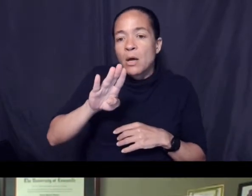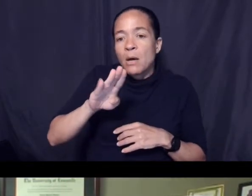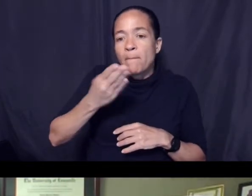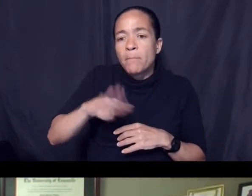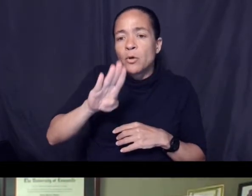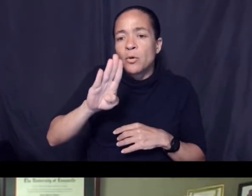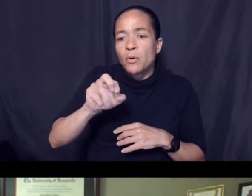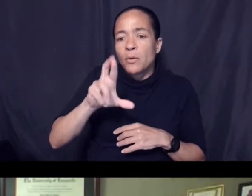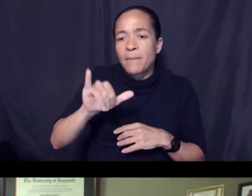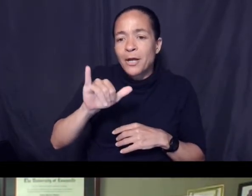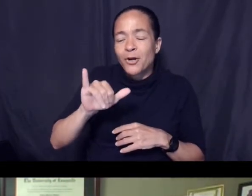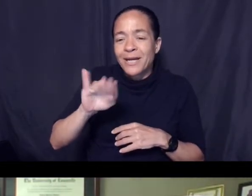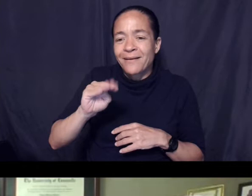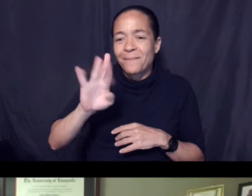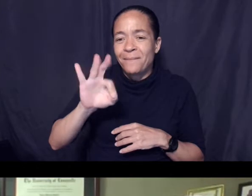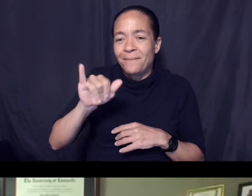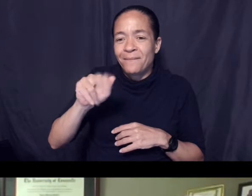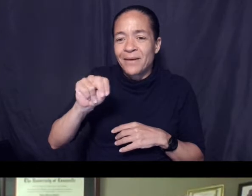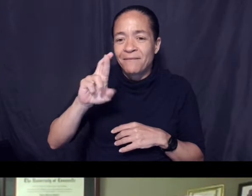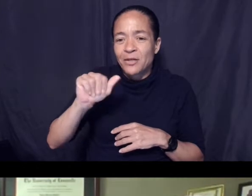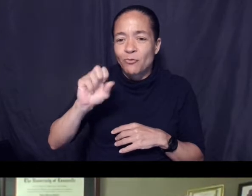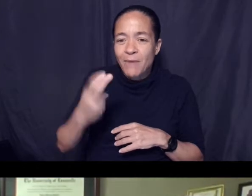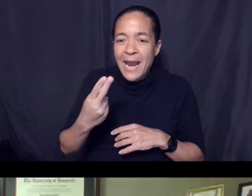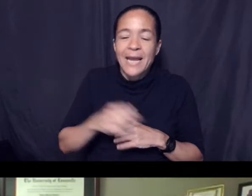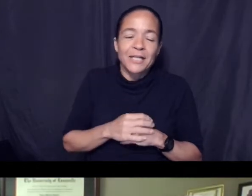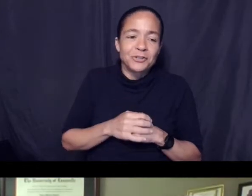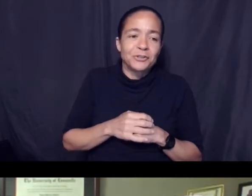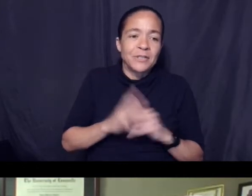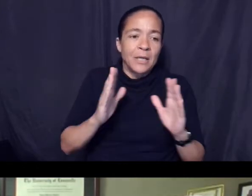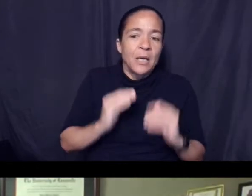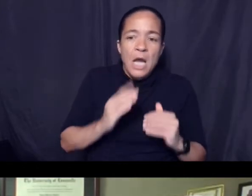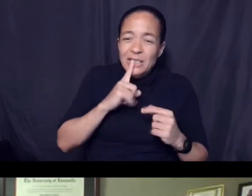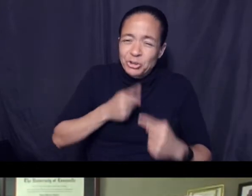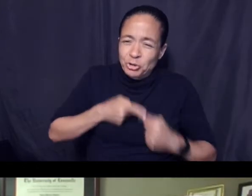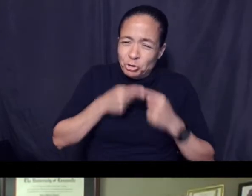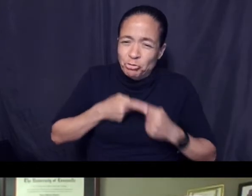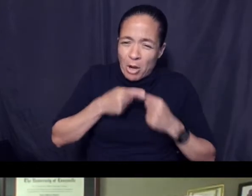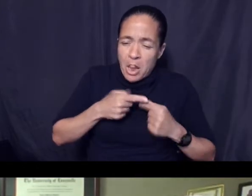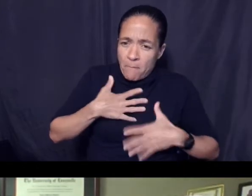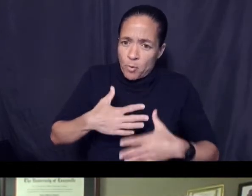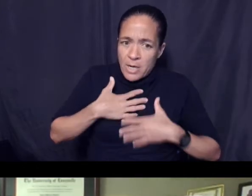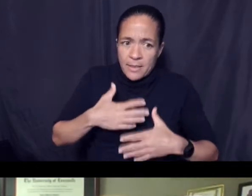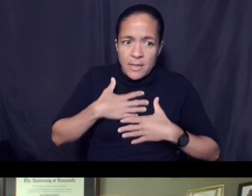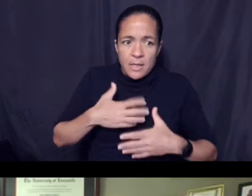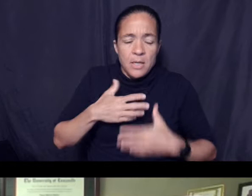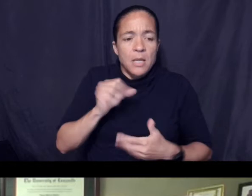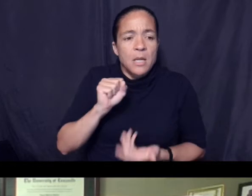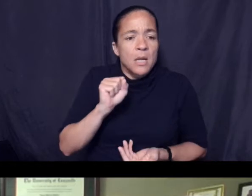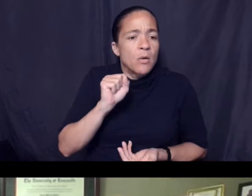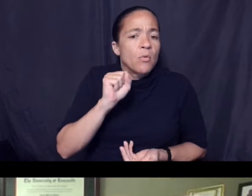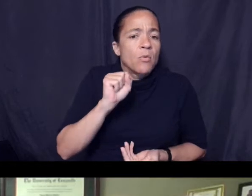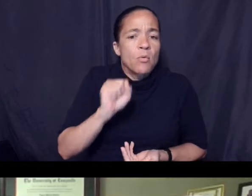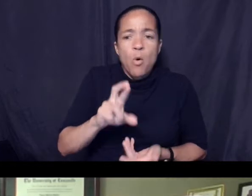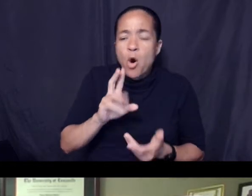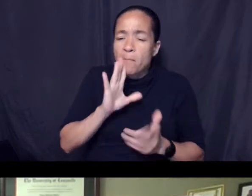about. Infants may have trouble breathing or have pneumonitis. They may have what we call intrauterine growth restriction or be